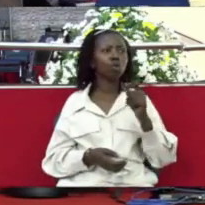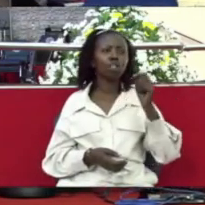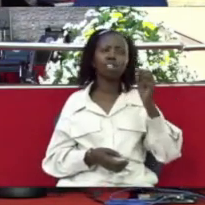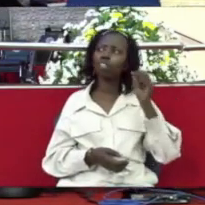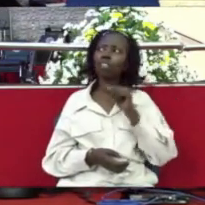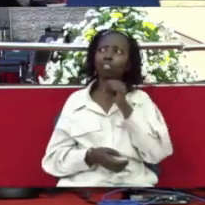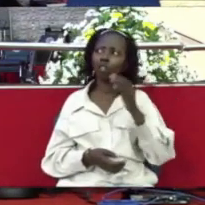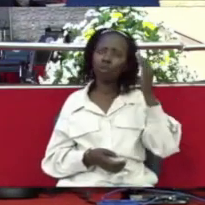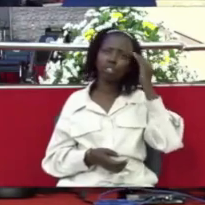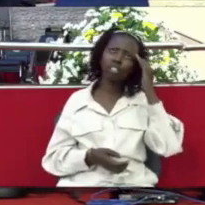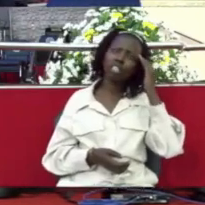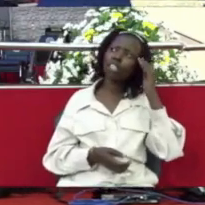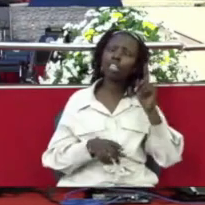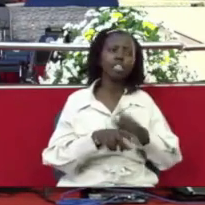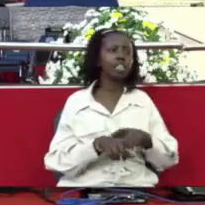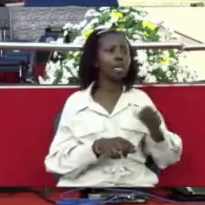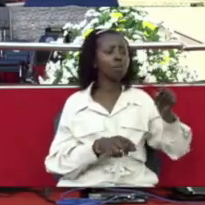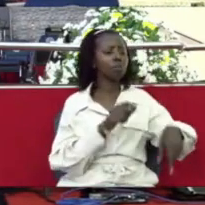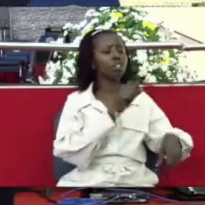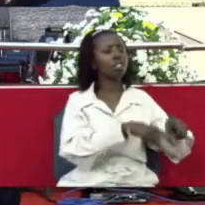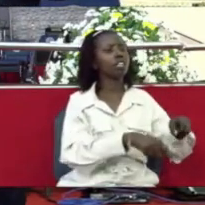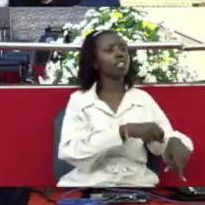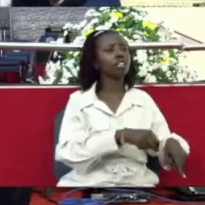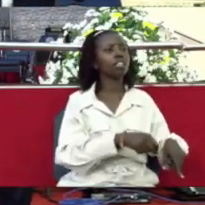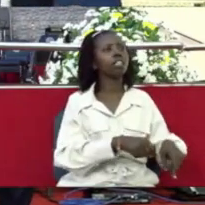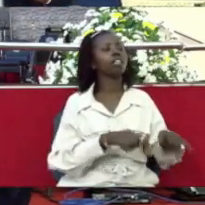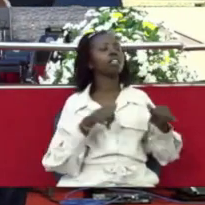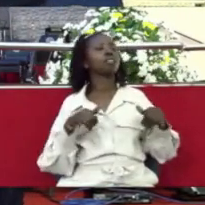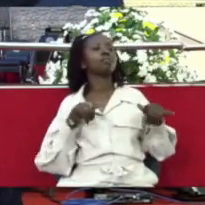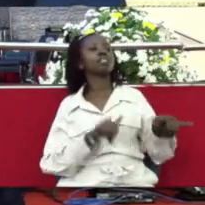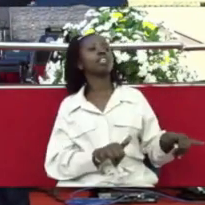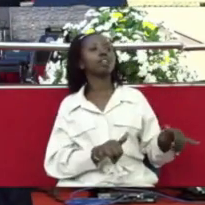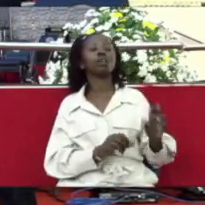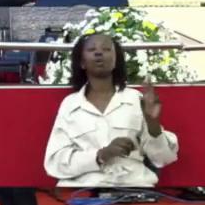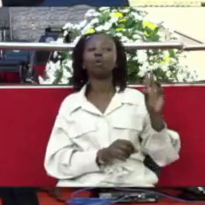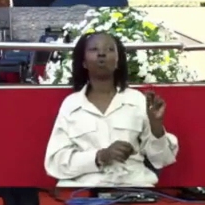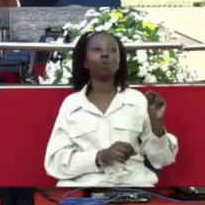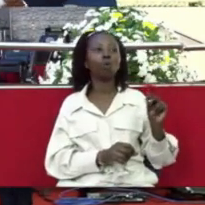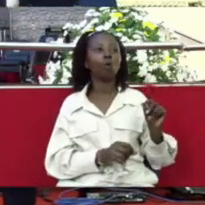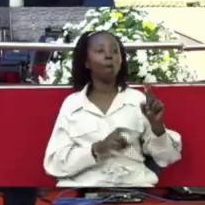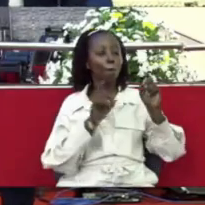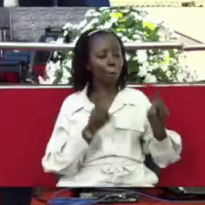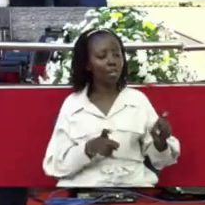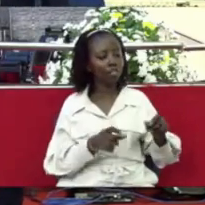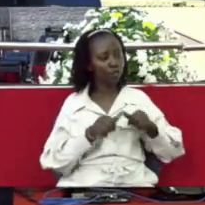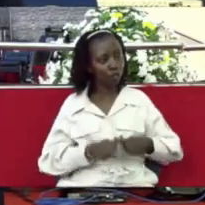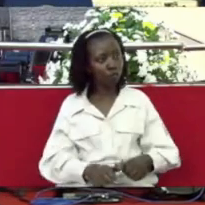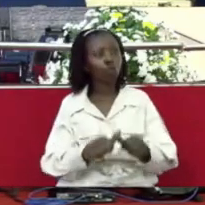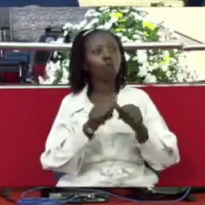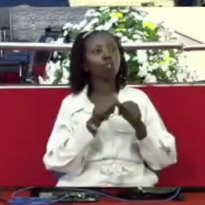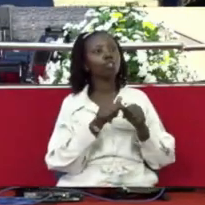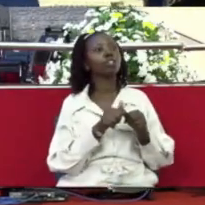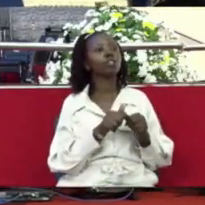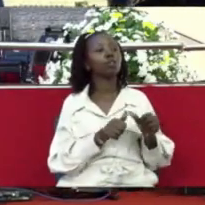going to be dropped in your lap. You've got to put some hard work in. Lazima utafanya kazi pale. Law 9, your expenses always go up at